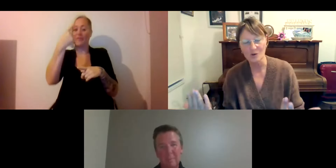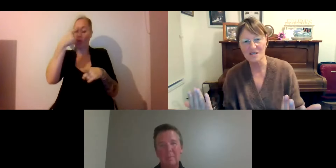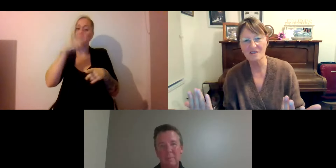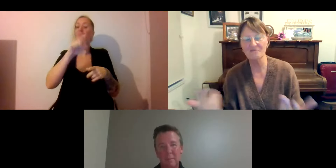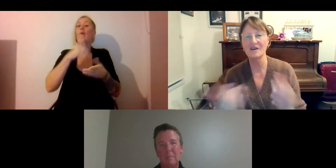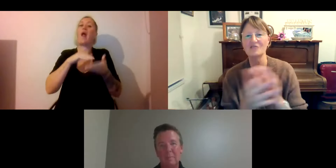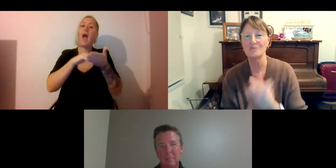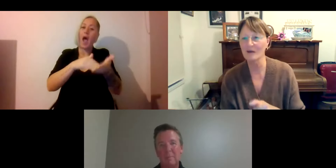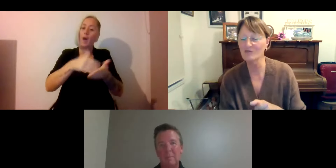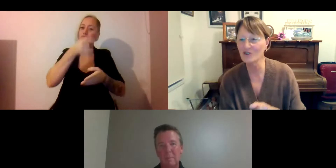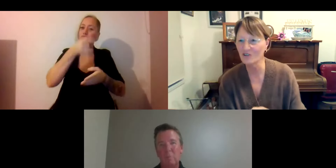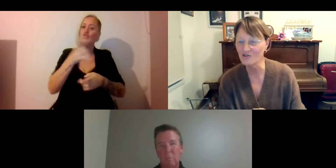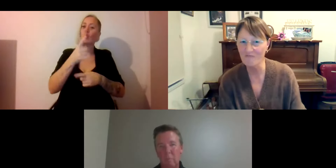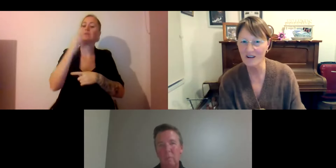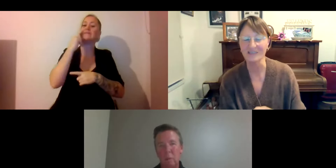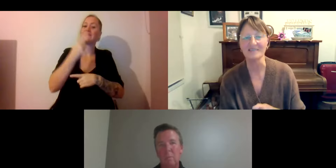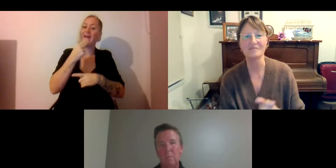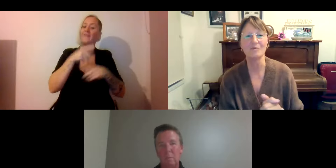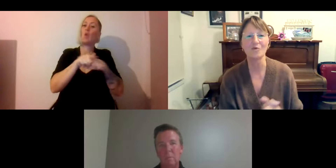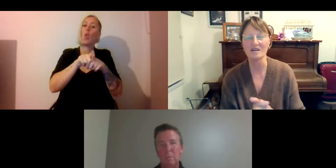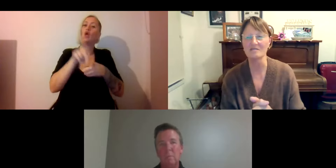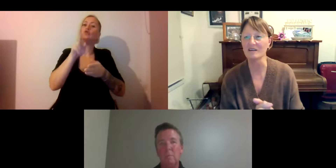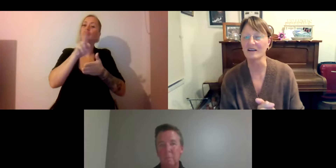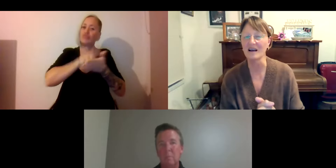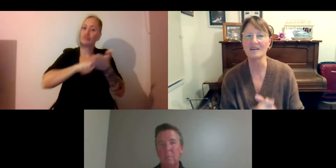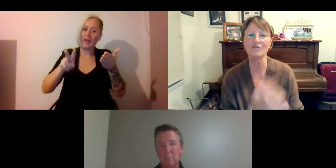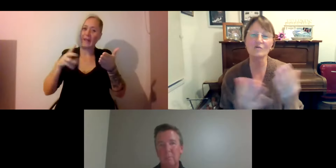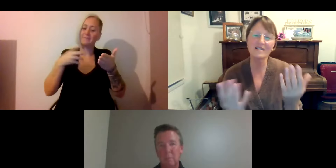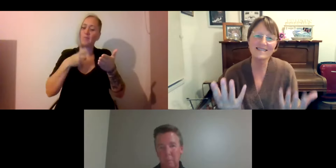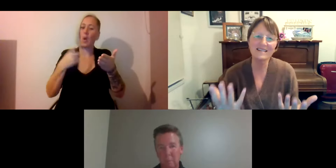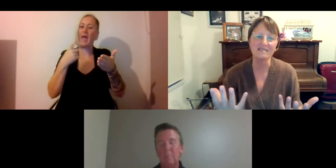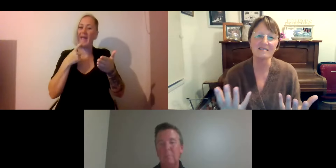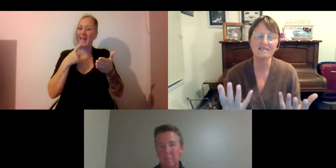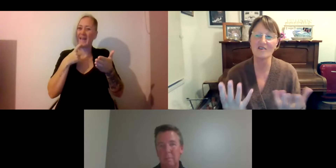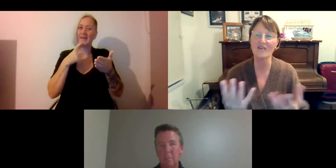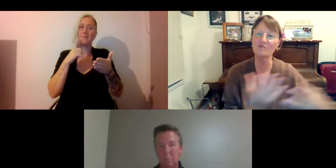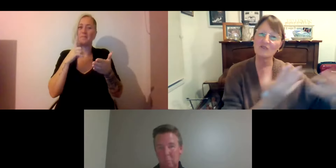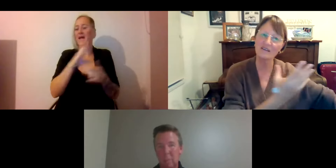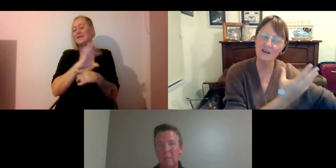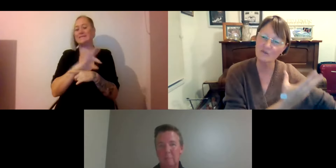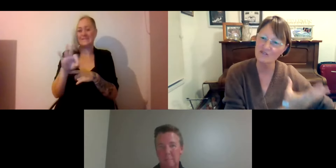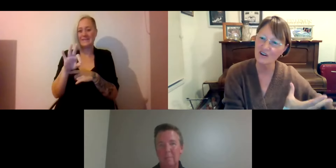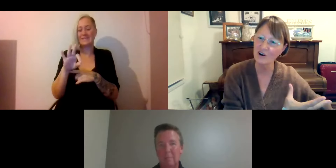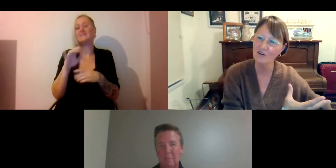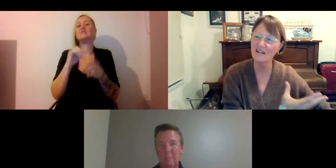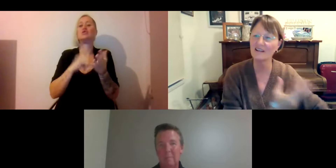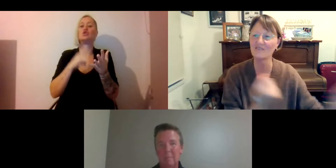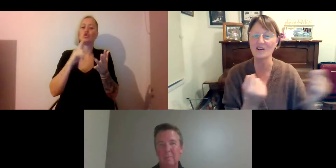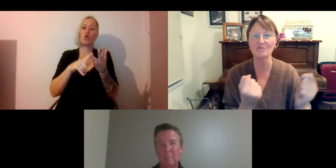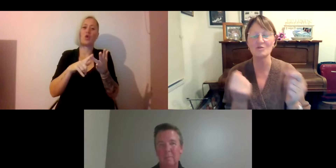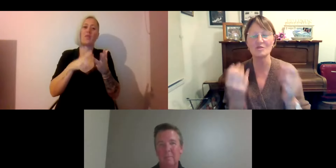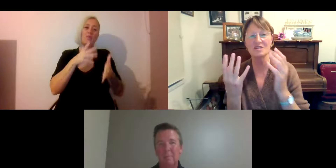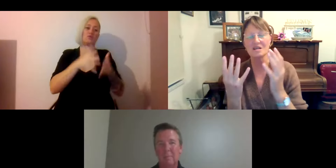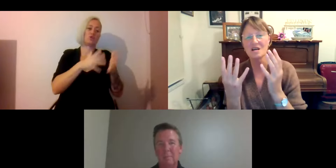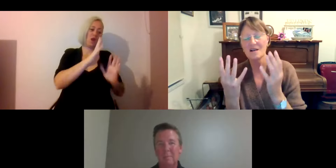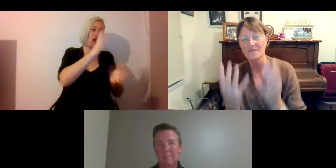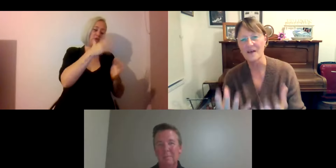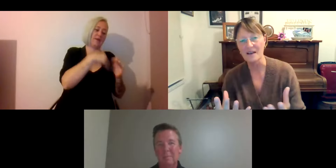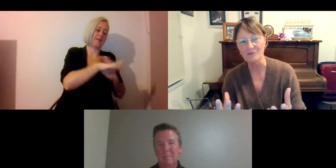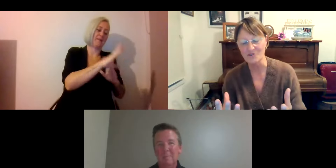who were deaf to be able to learn to read more easily. And of course it didn't. So they were signing AUSLAN in their